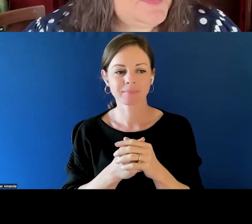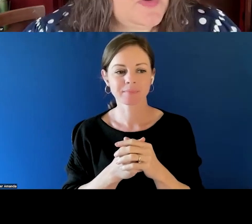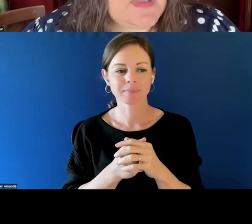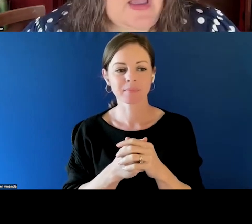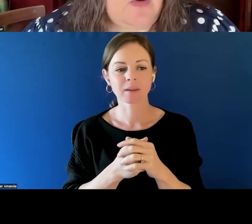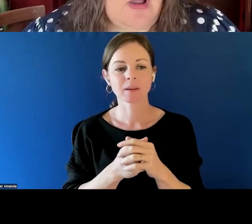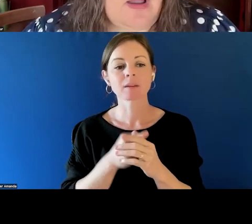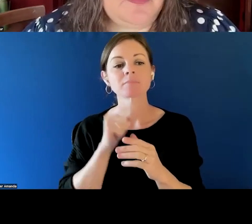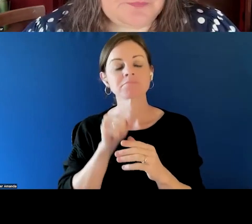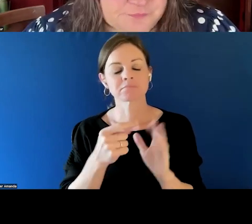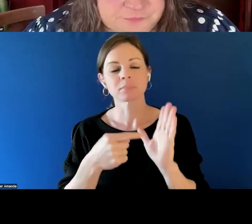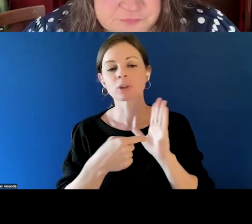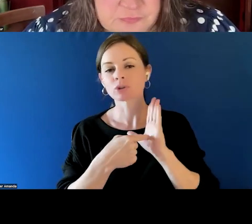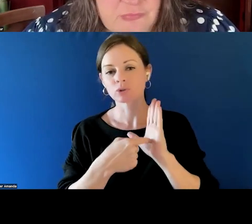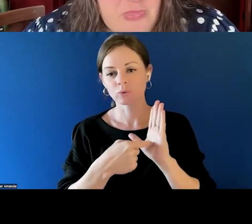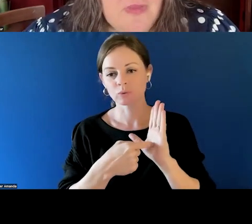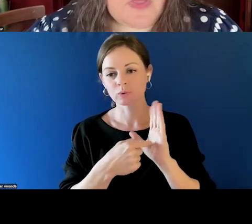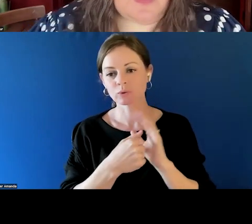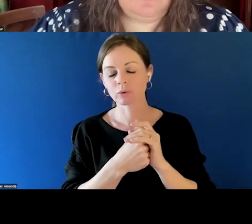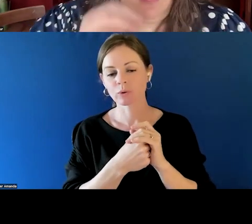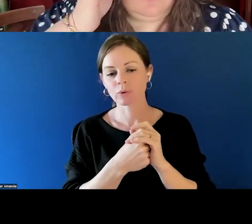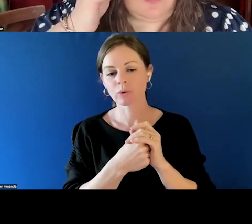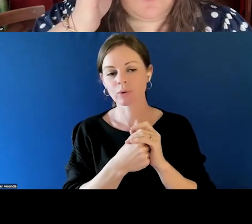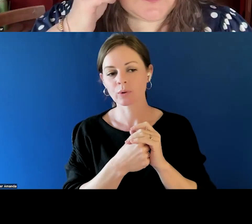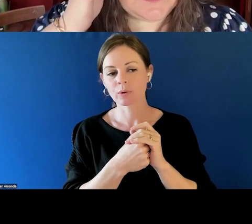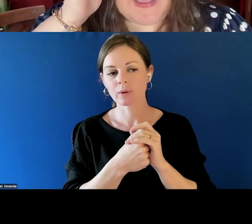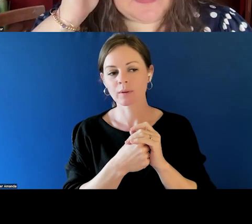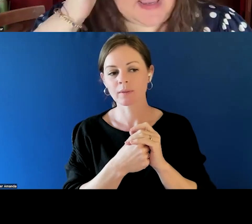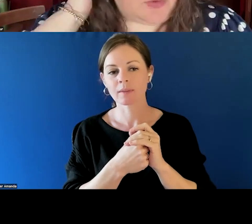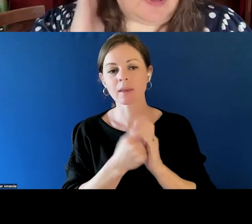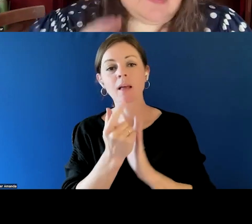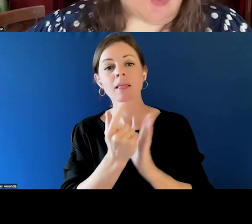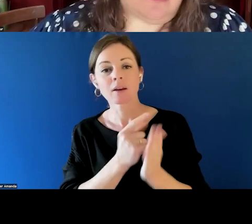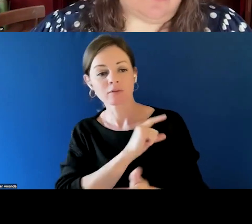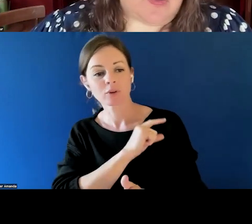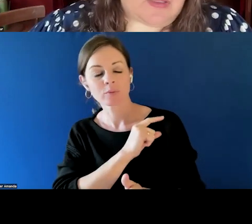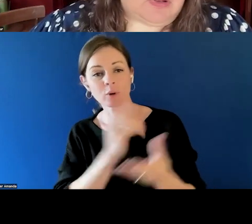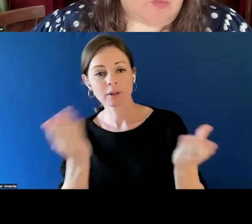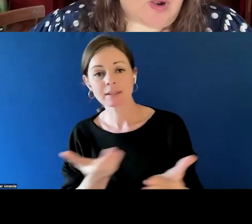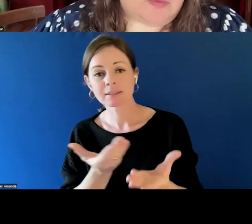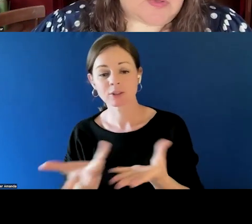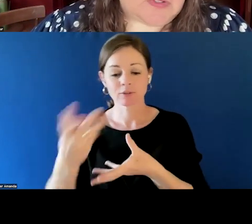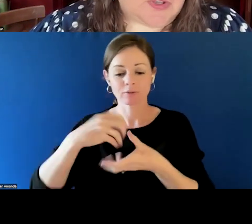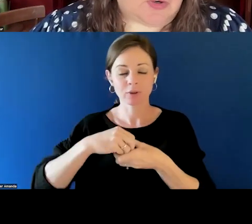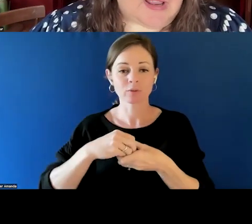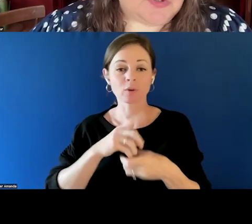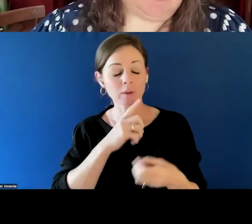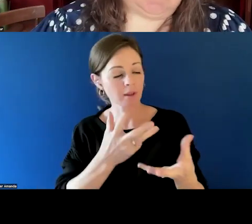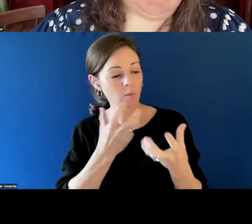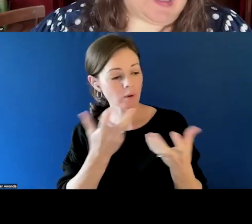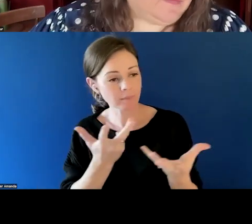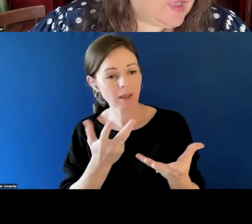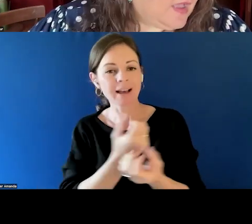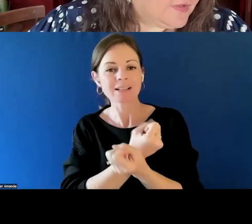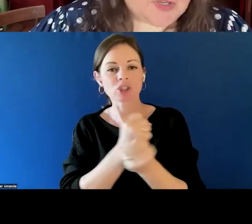And this shows how the law enforcement was at the table, and part of what they really wanted was a secure entrance.